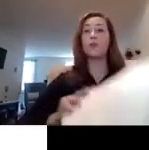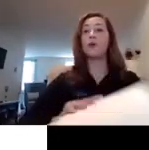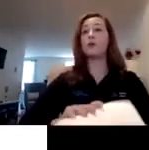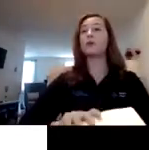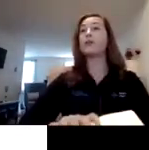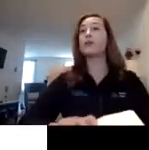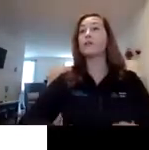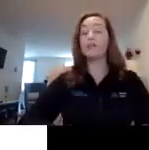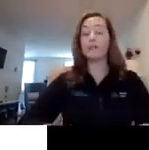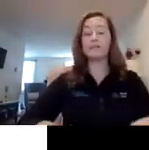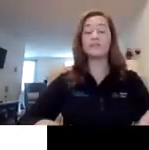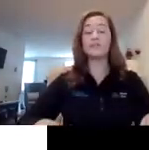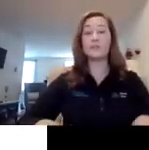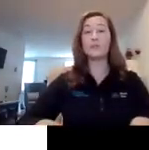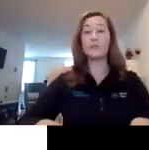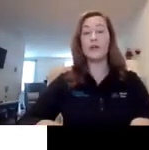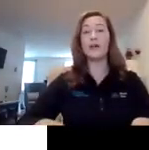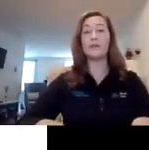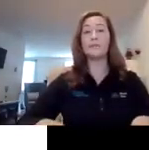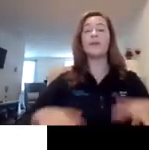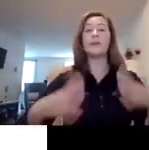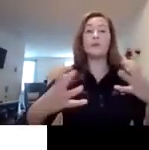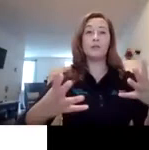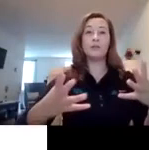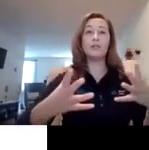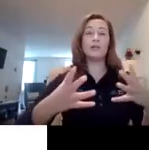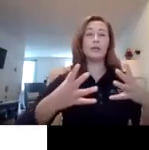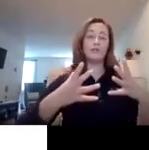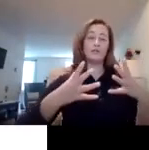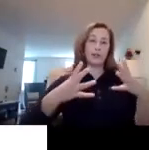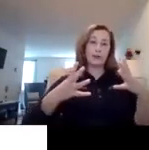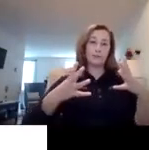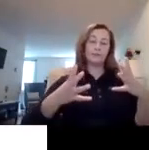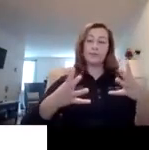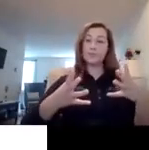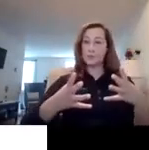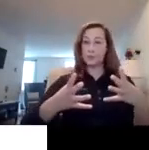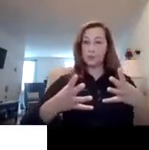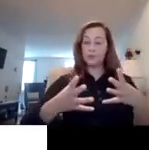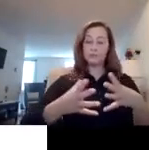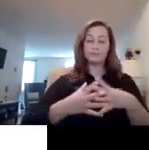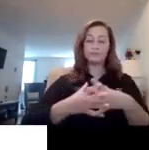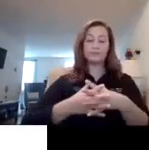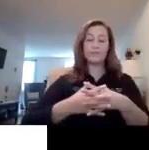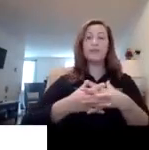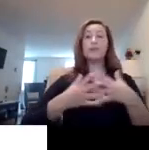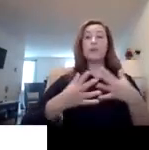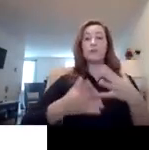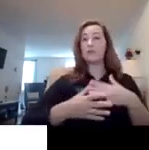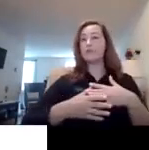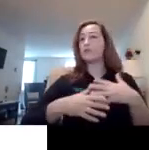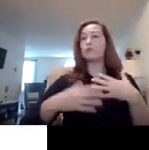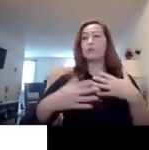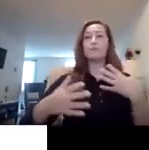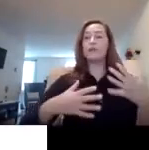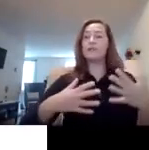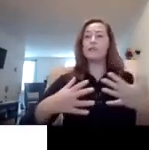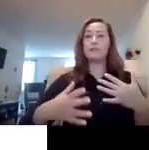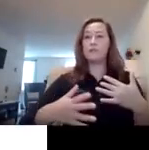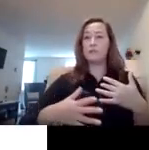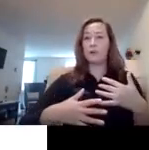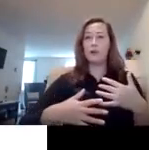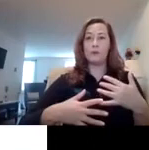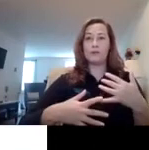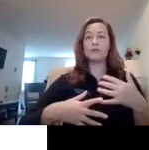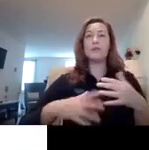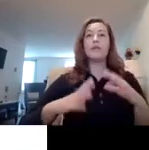symptoms were clearly understood. And we created this tool in collaboration with many